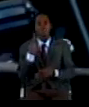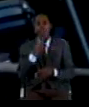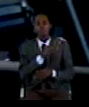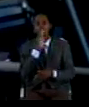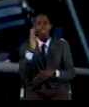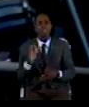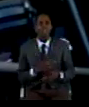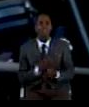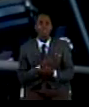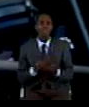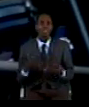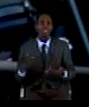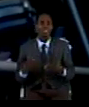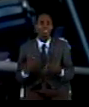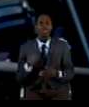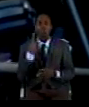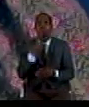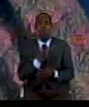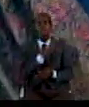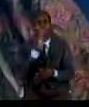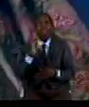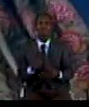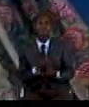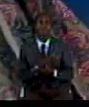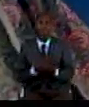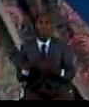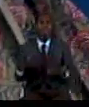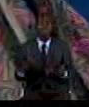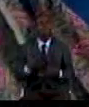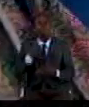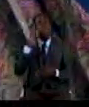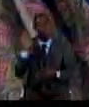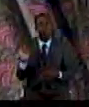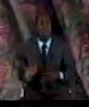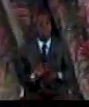never fails. Who never fails. Who never fails.